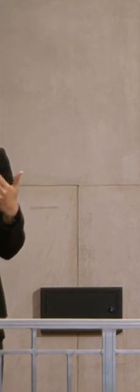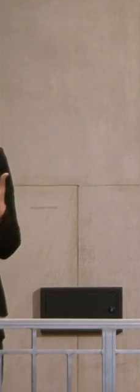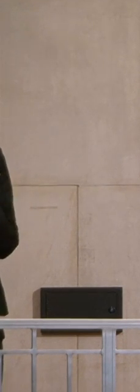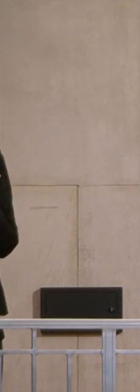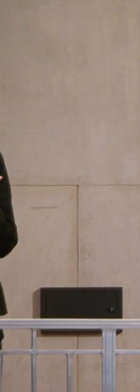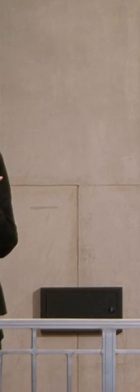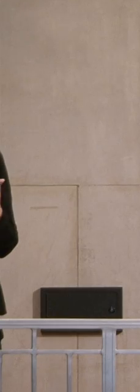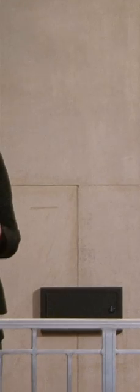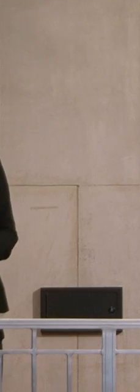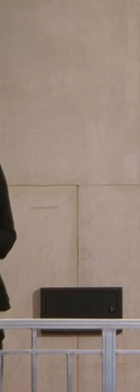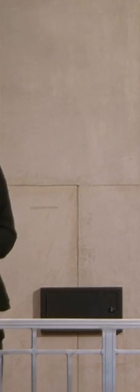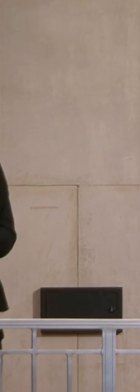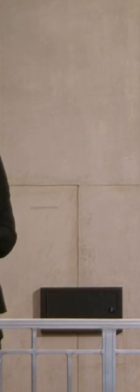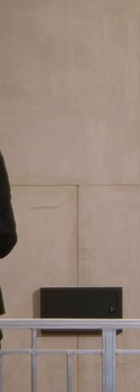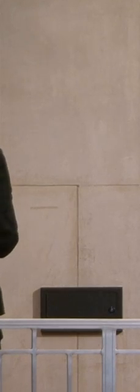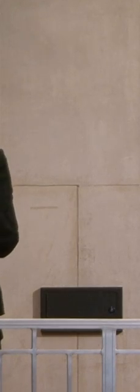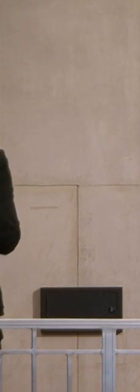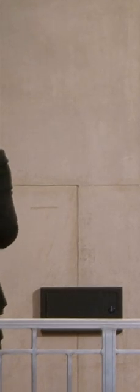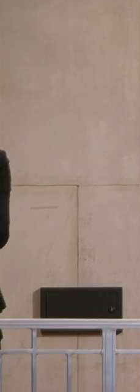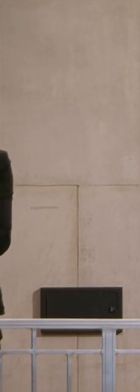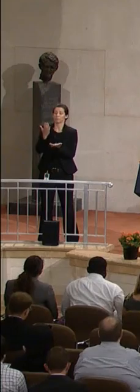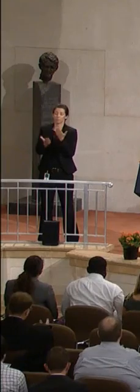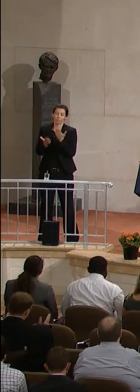may be. So thank you all very much.